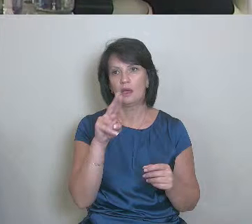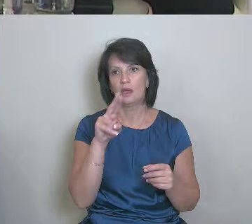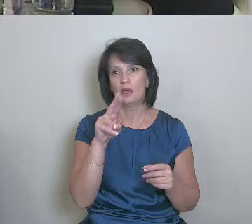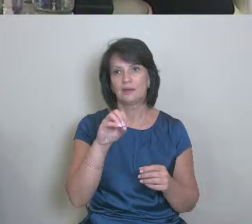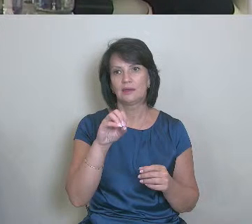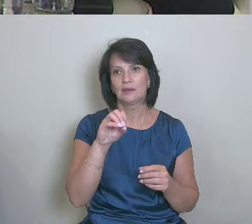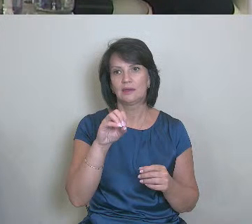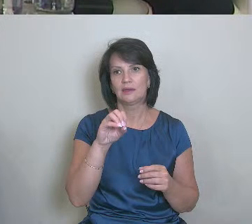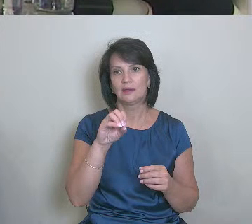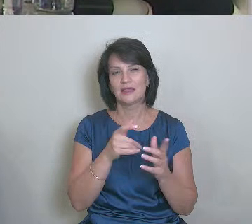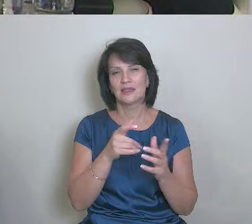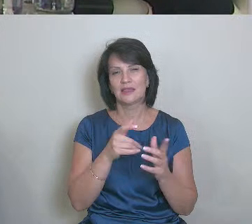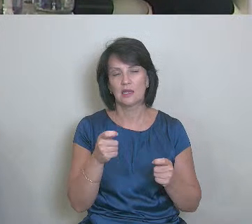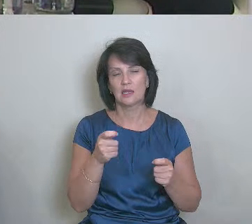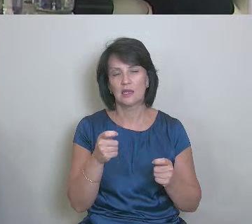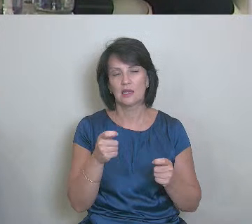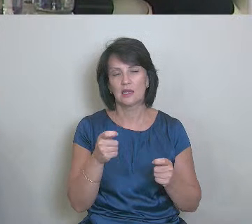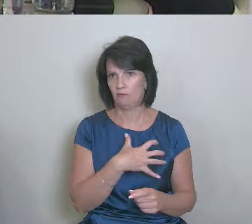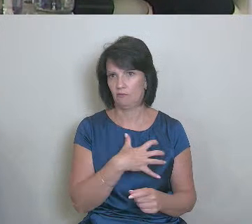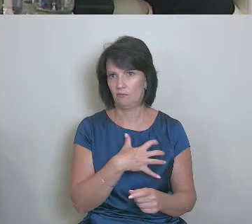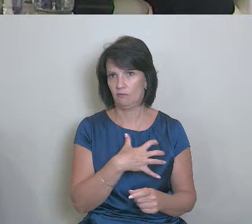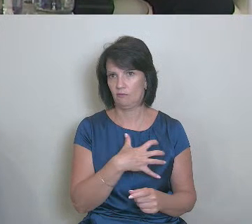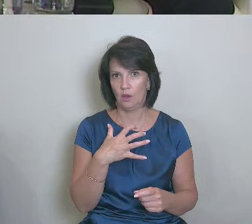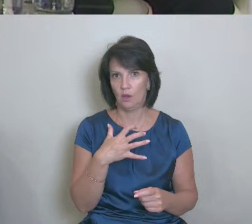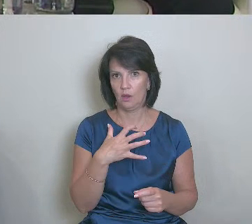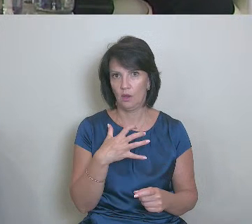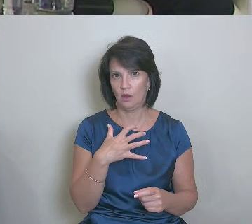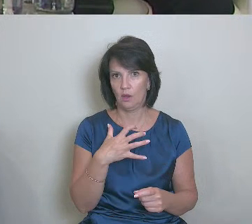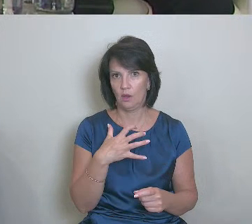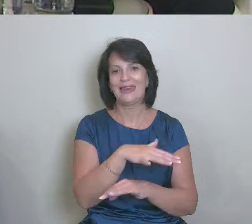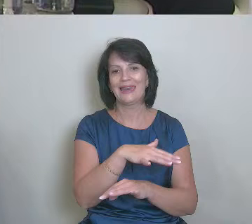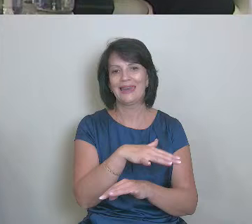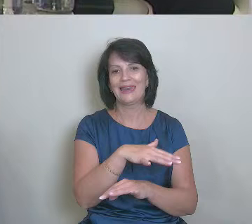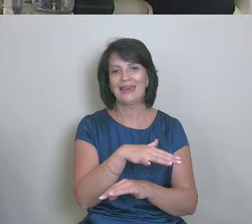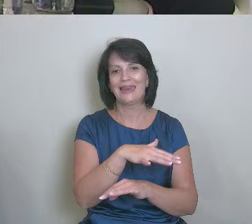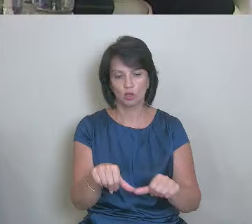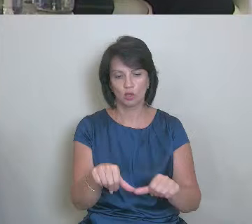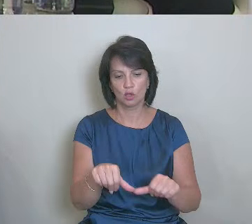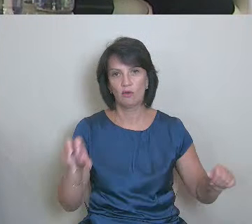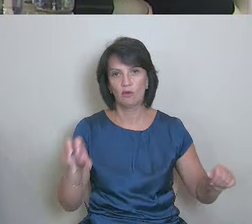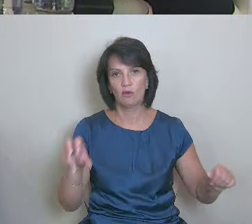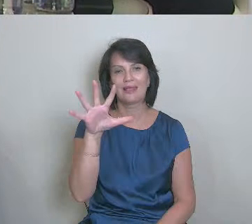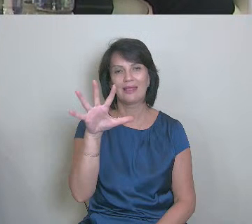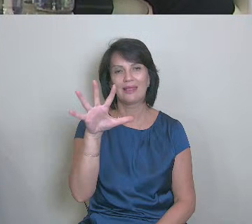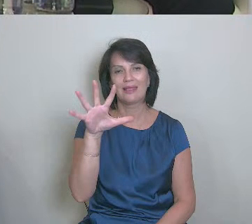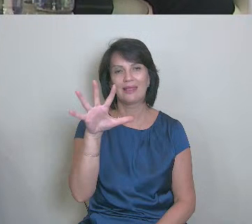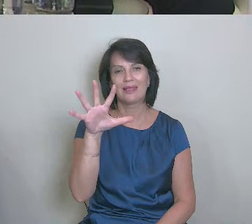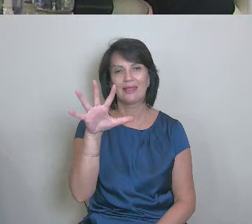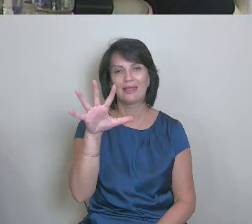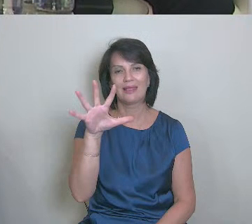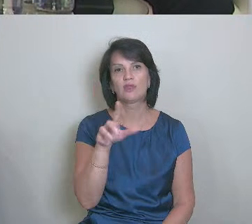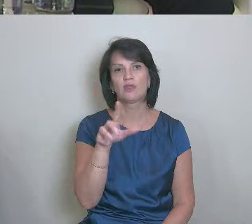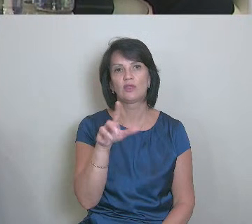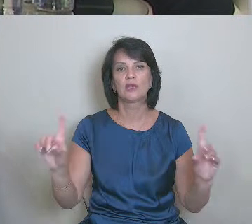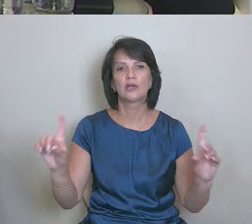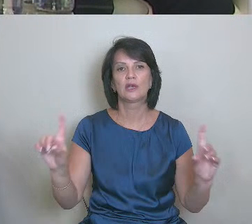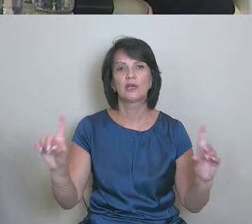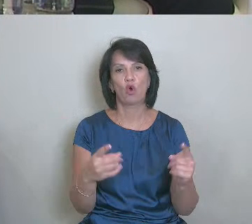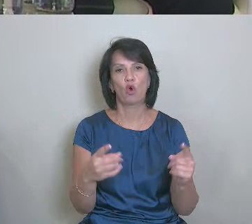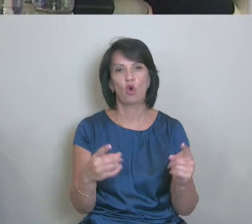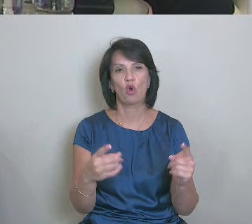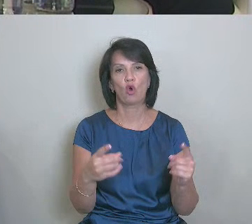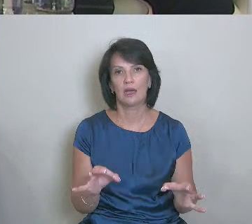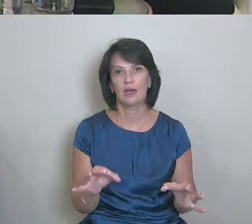Decentralization played the key role in this process of updating, because TECs in 2015 were